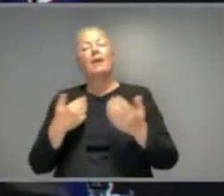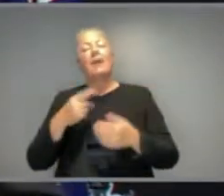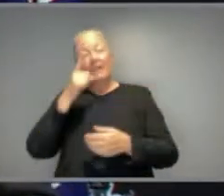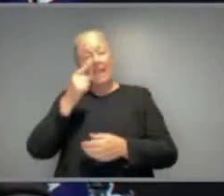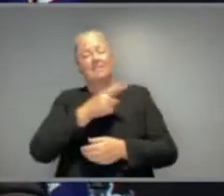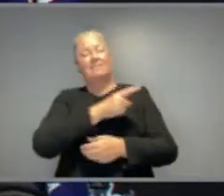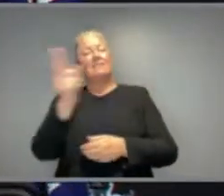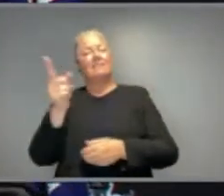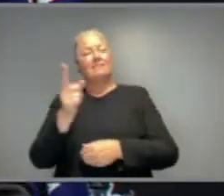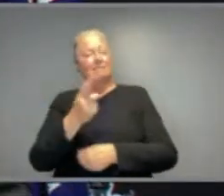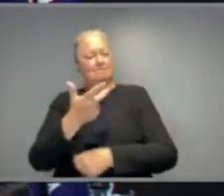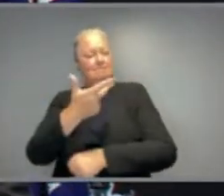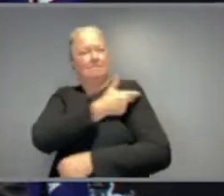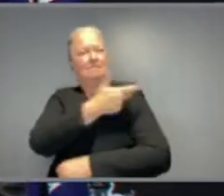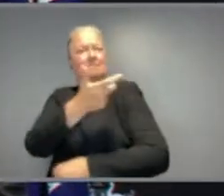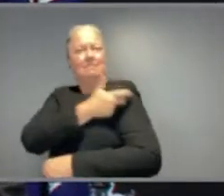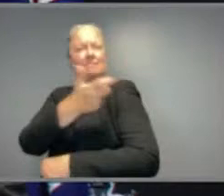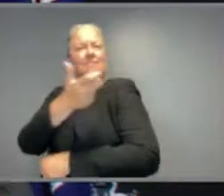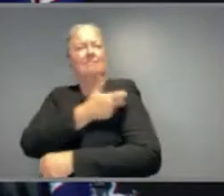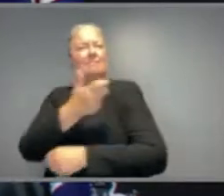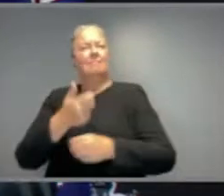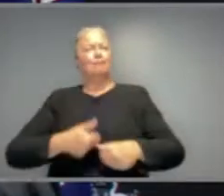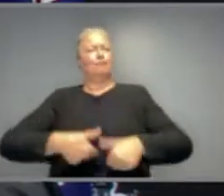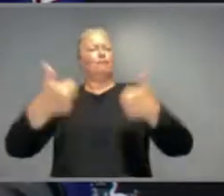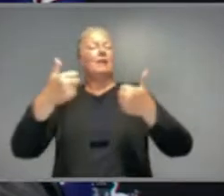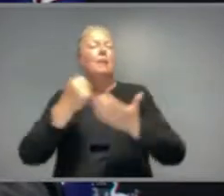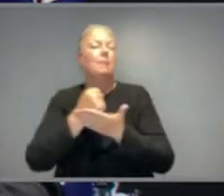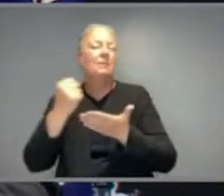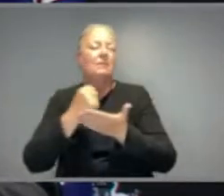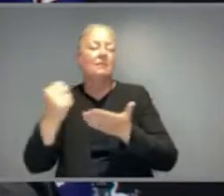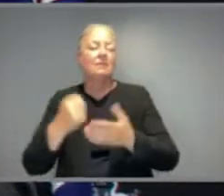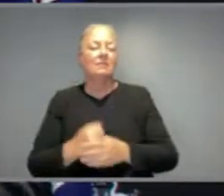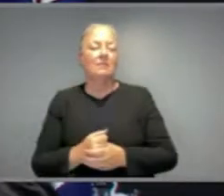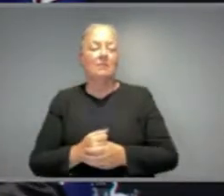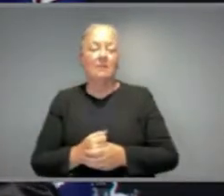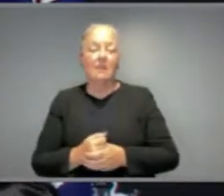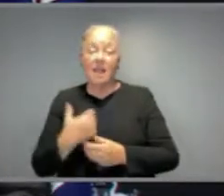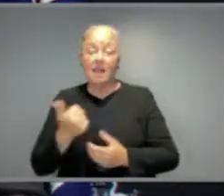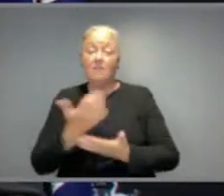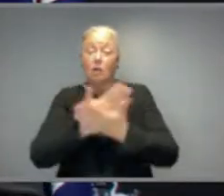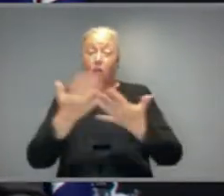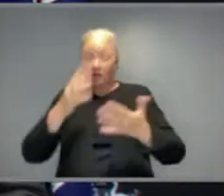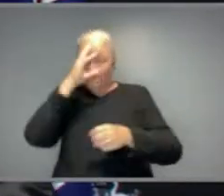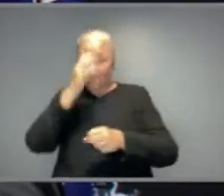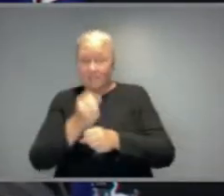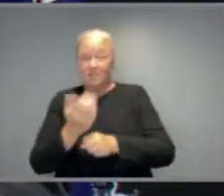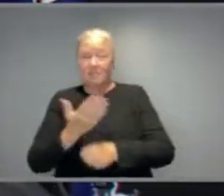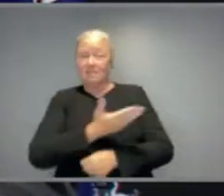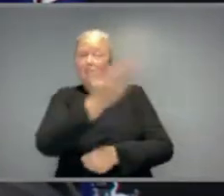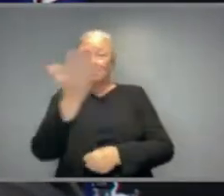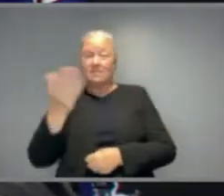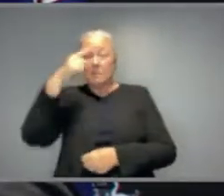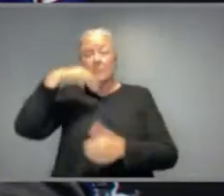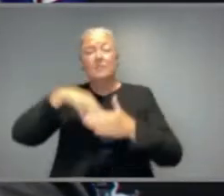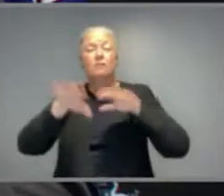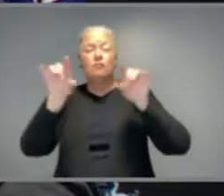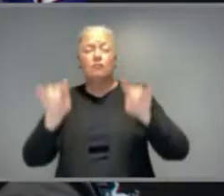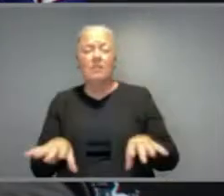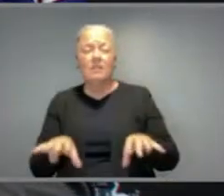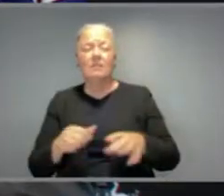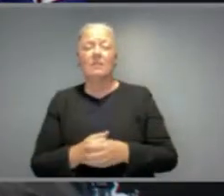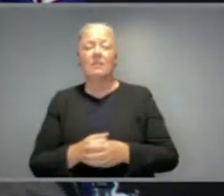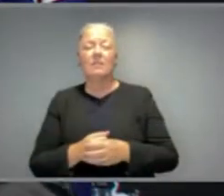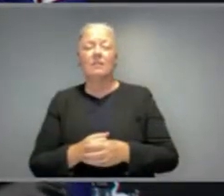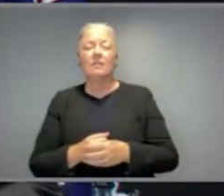that list. Now, I have great faith in Australians to do that. As General Frewen has indicated, his team have